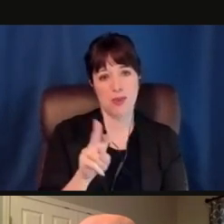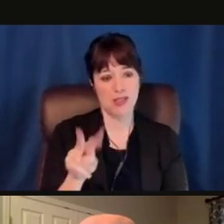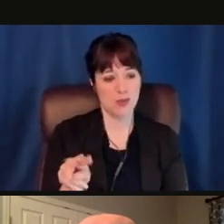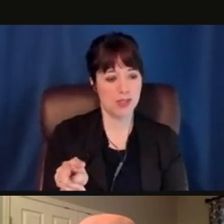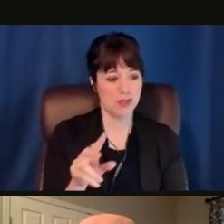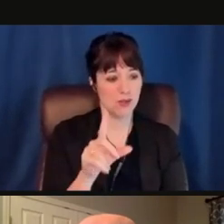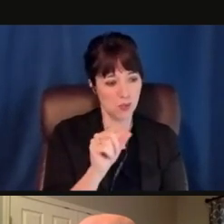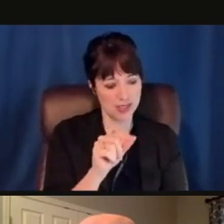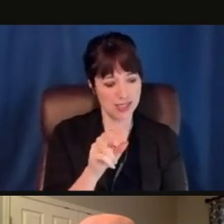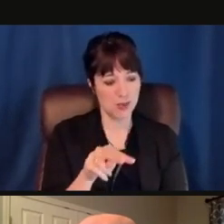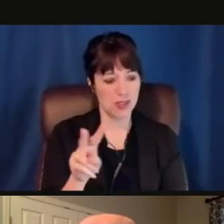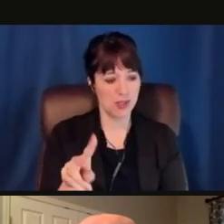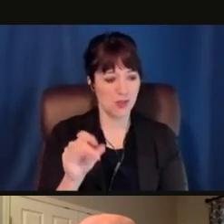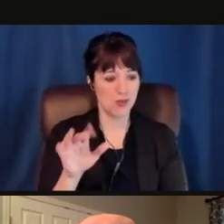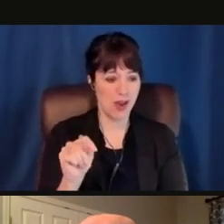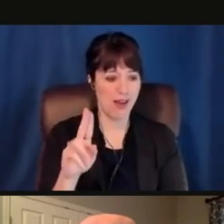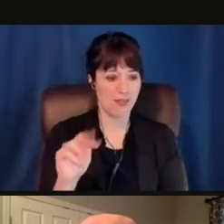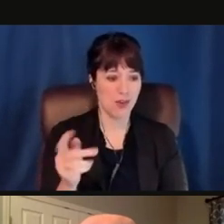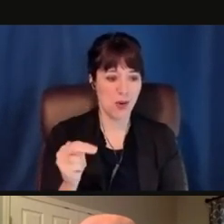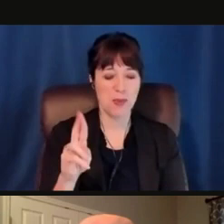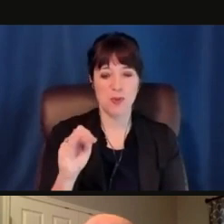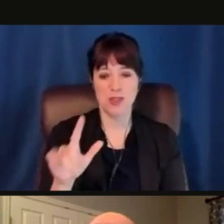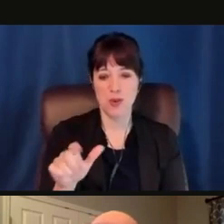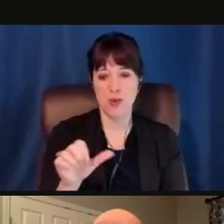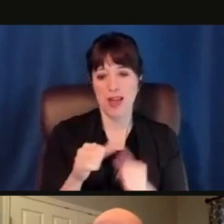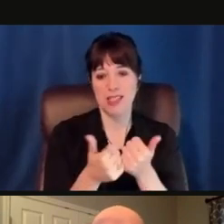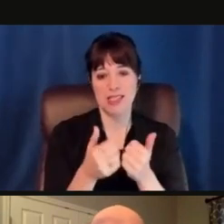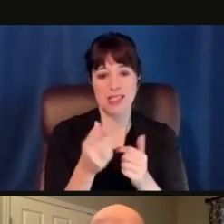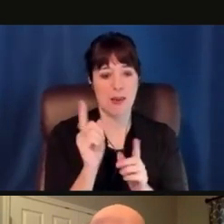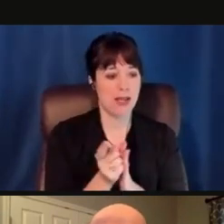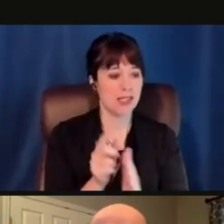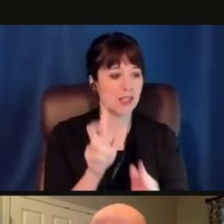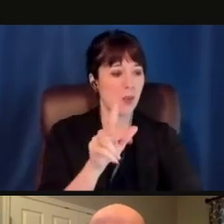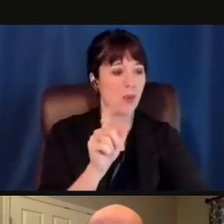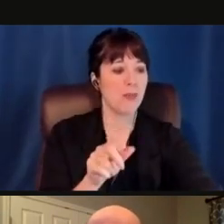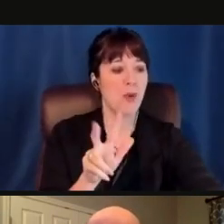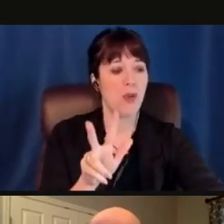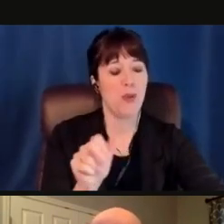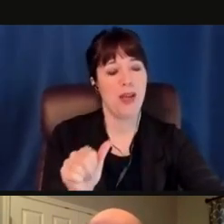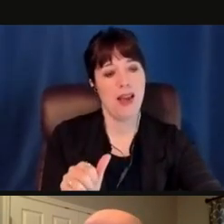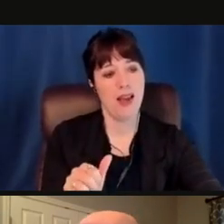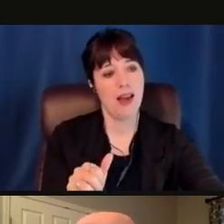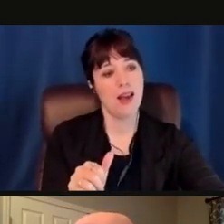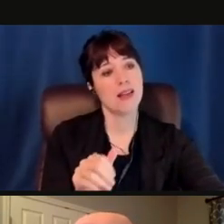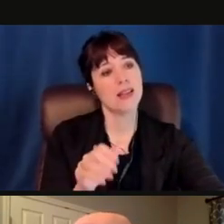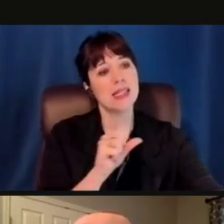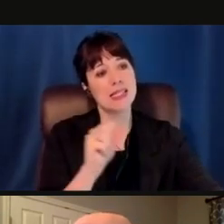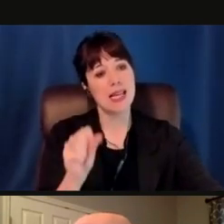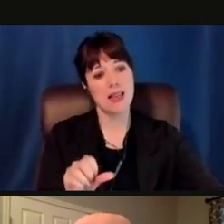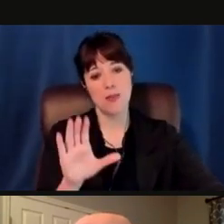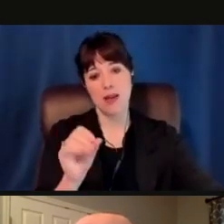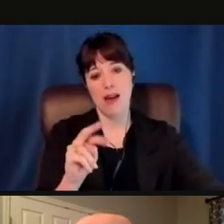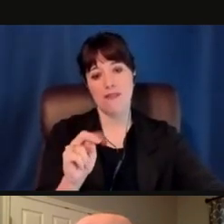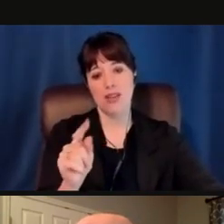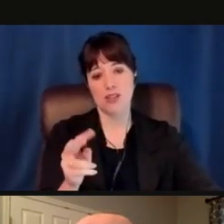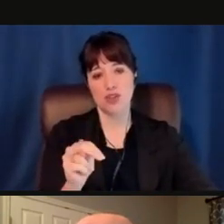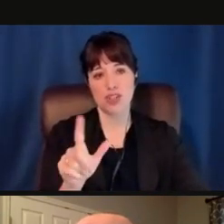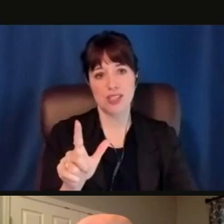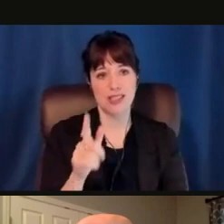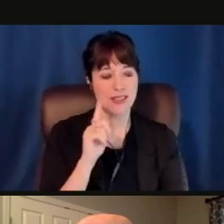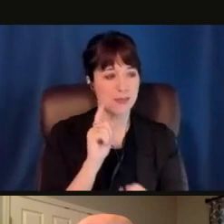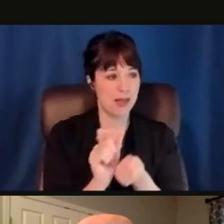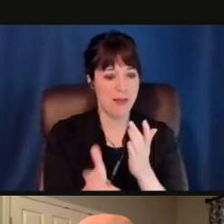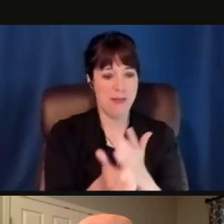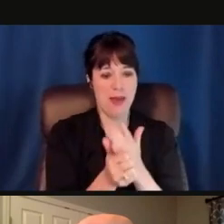Renewal Agency minutes. Item 3.3A, the Salem Convention Center Amendment Number 1 to the Management Agreement of